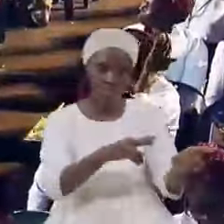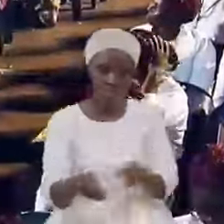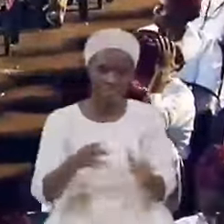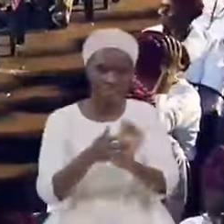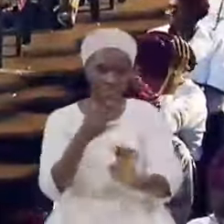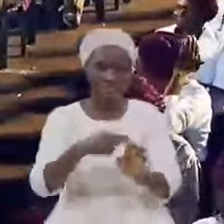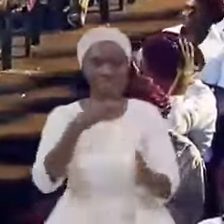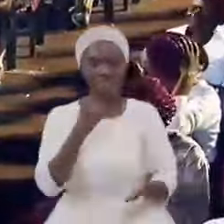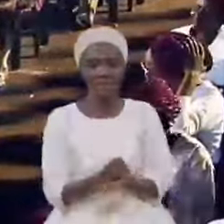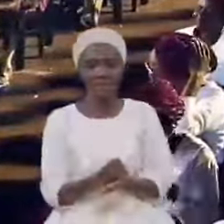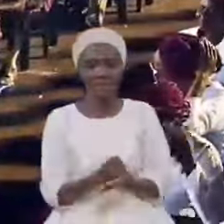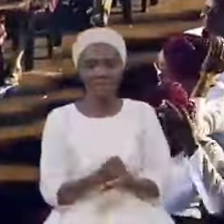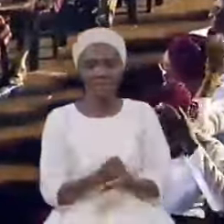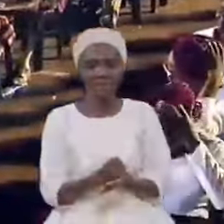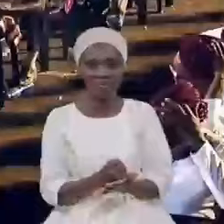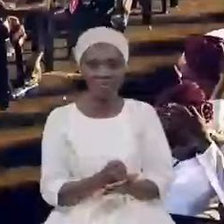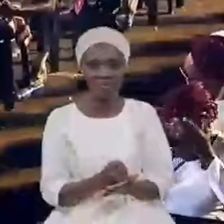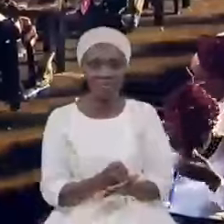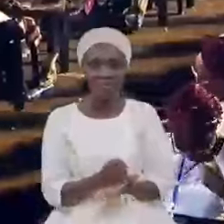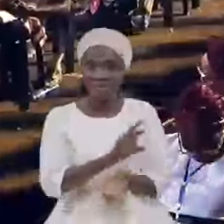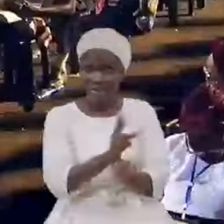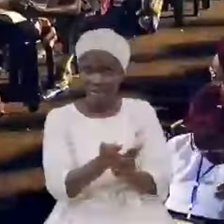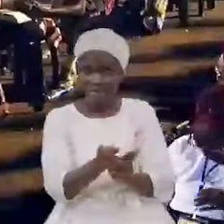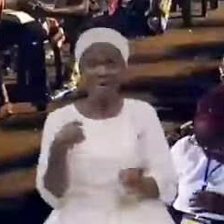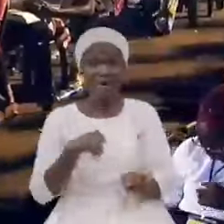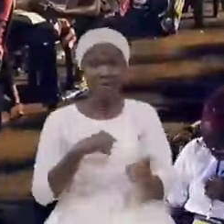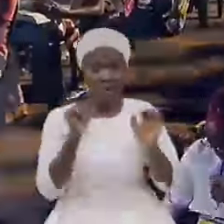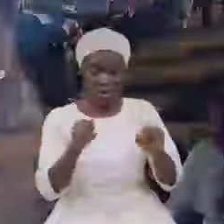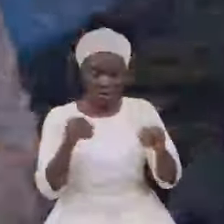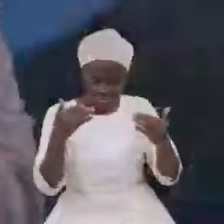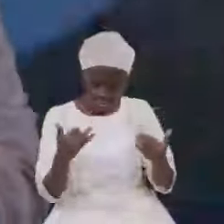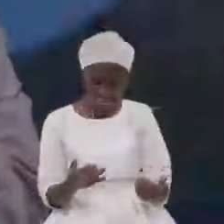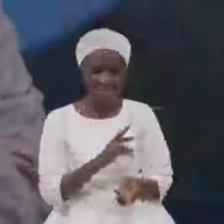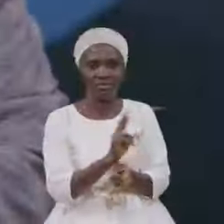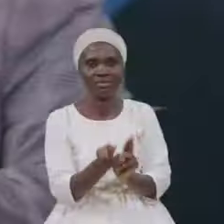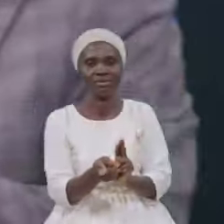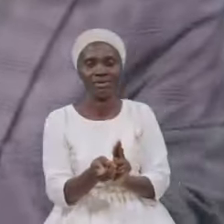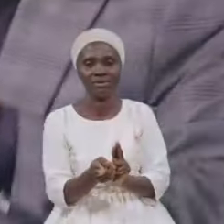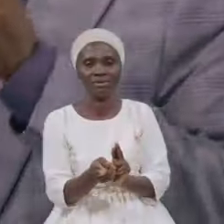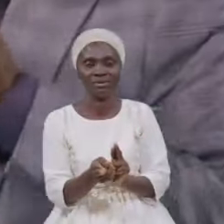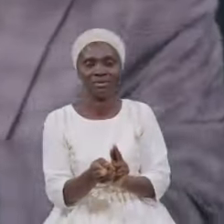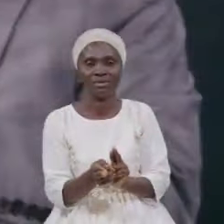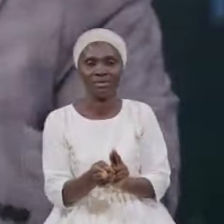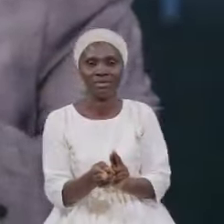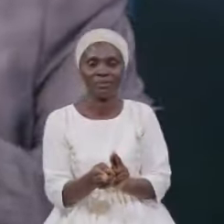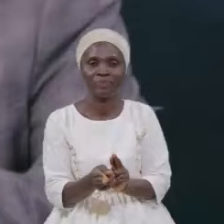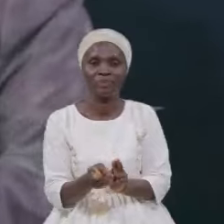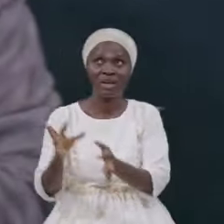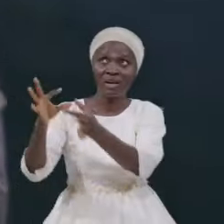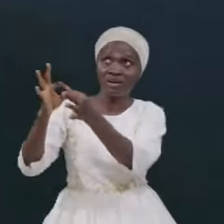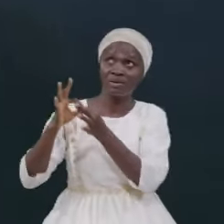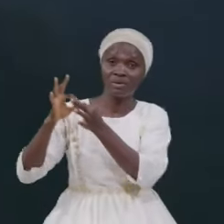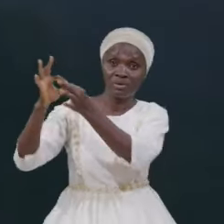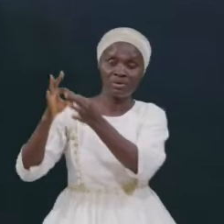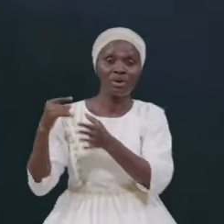repent. Reconciliation, we can be reconciled with God. Readiness, we can be ready as we